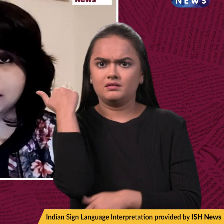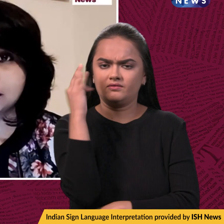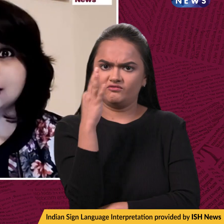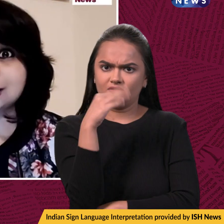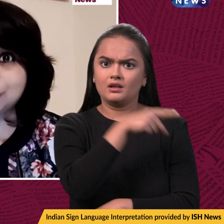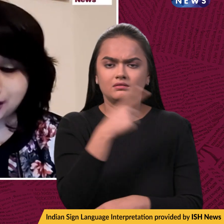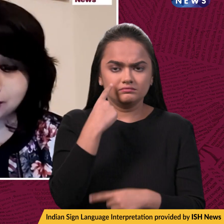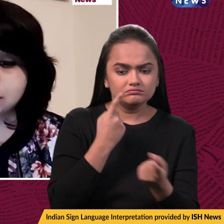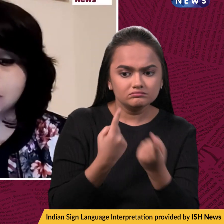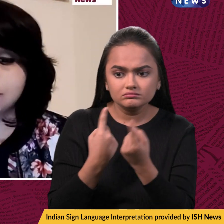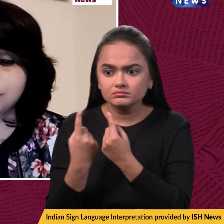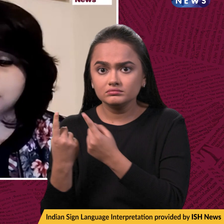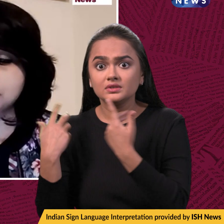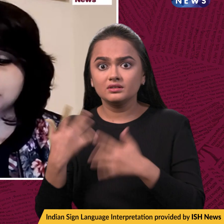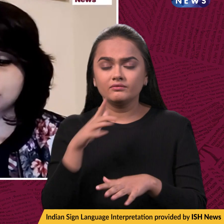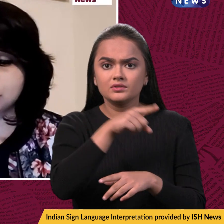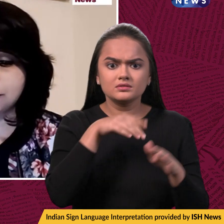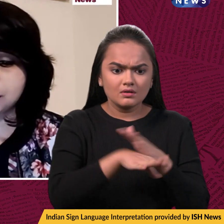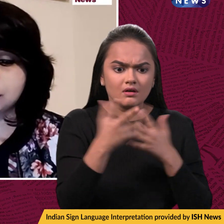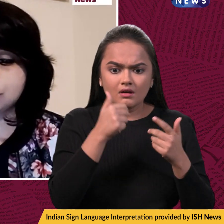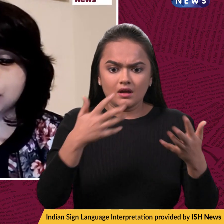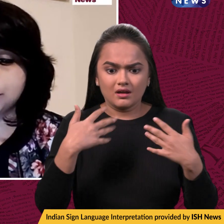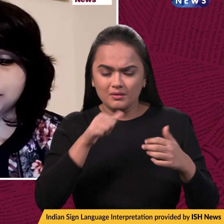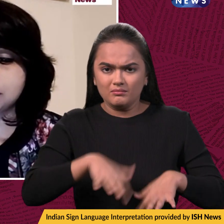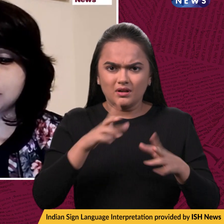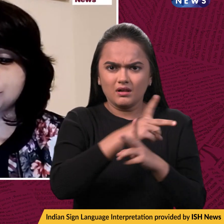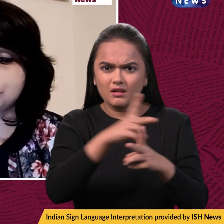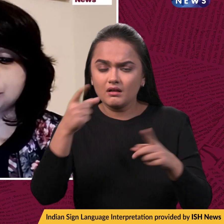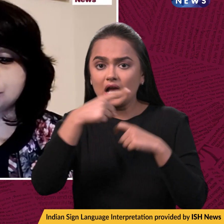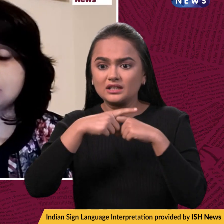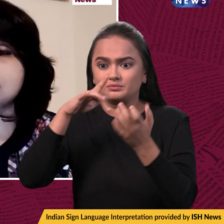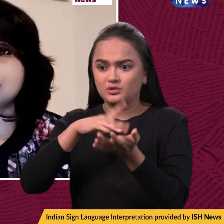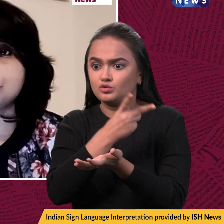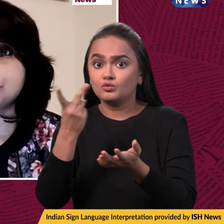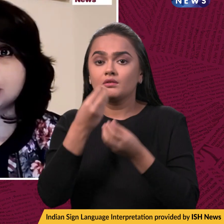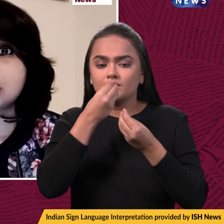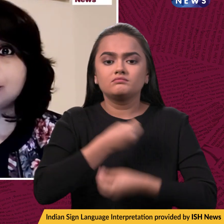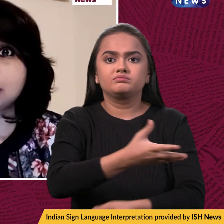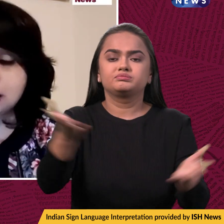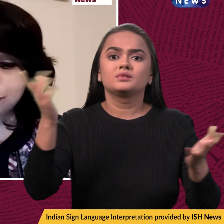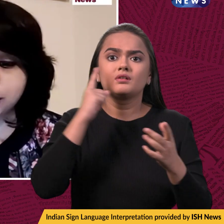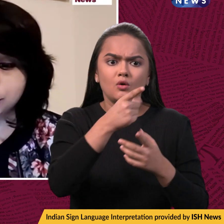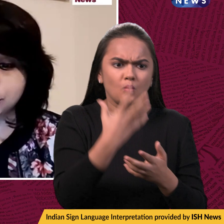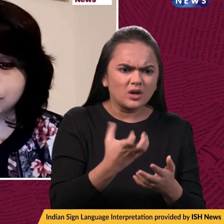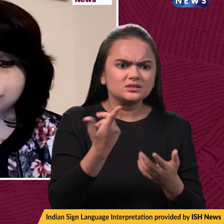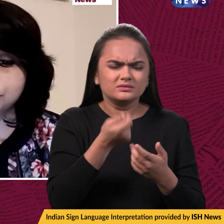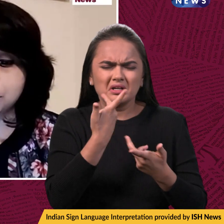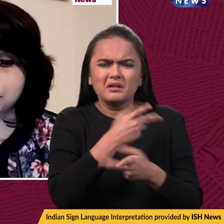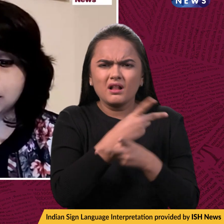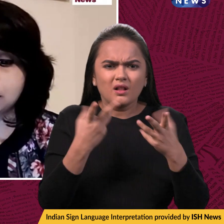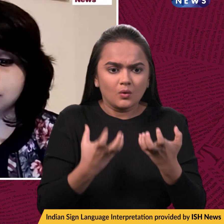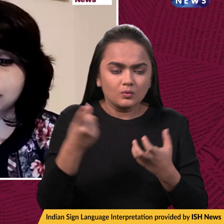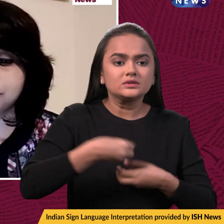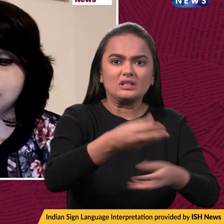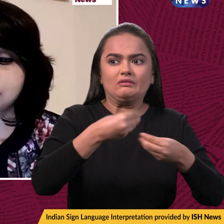on Friday inspected flood mitigation efforts in Chengalpet and Kanchipuram districts and distributed relief measures to the